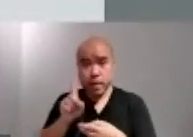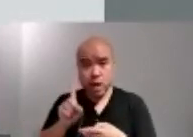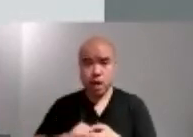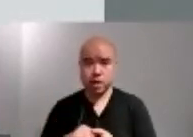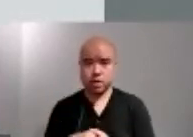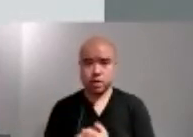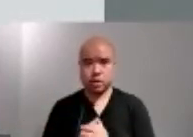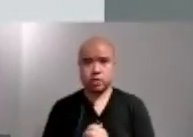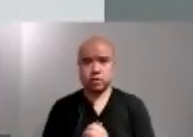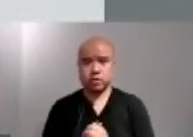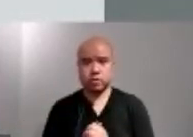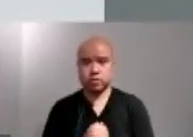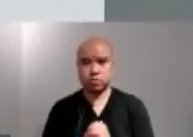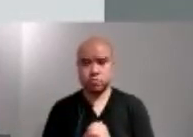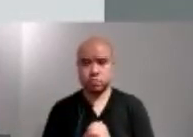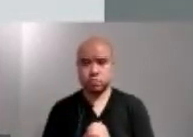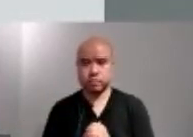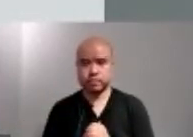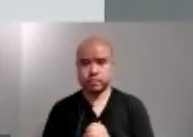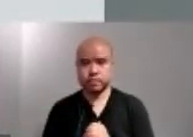story, we are two target